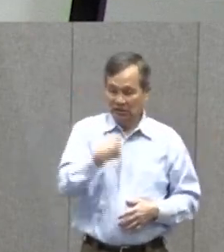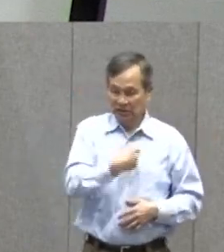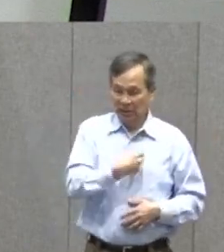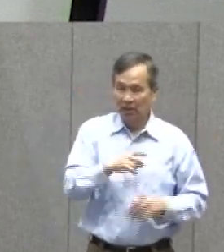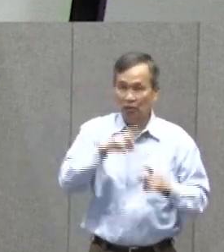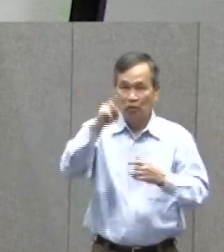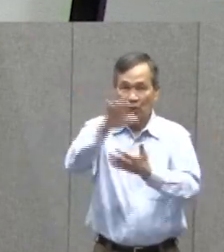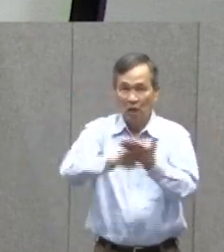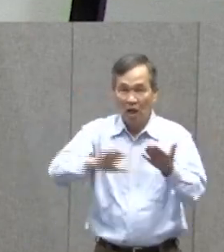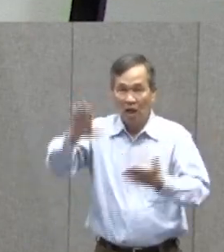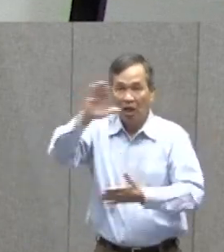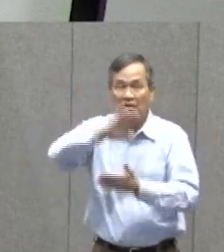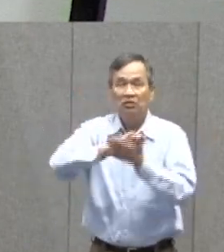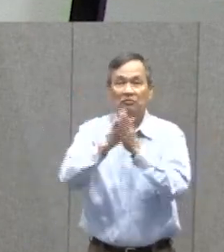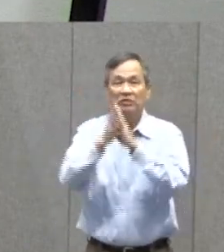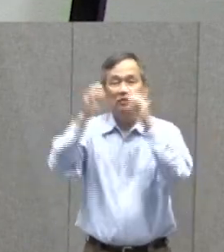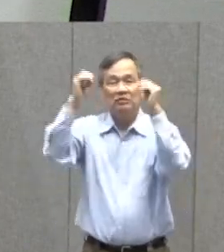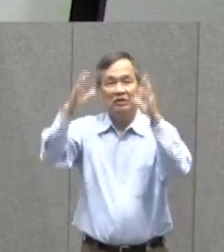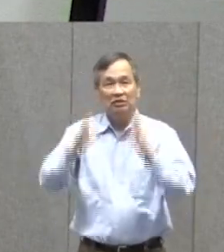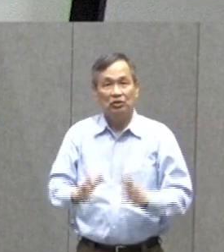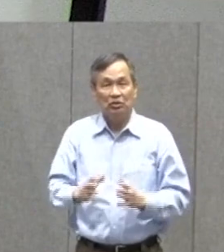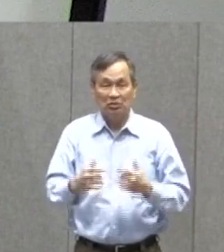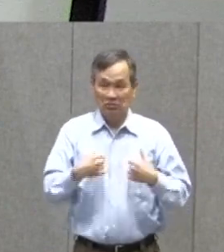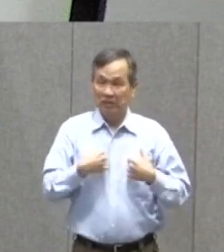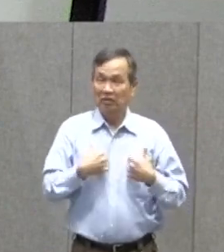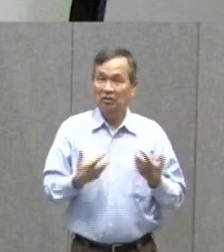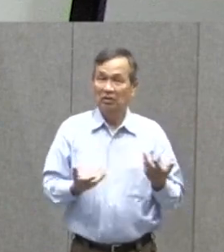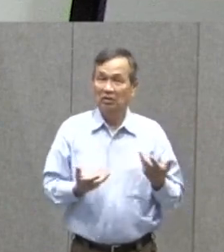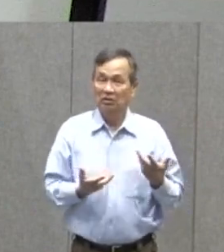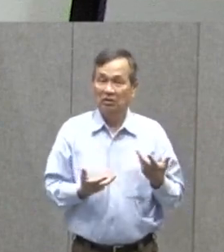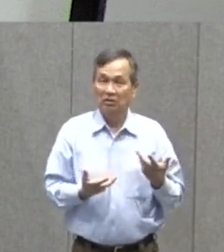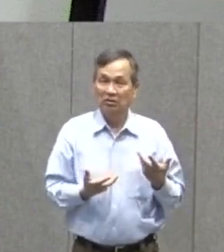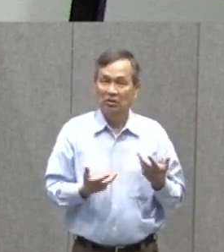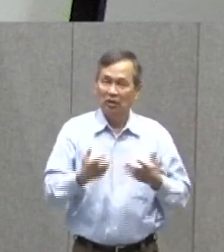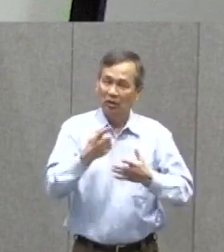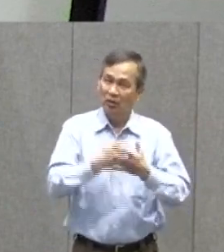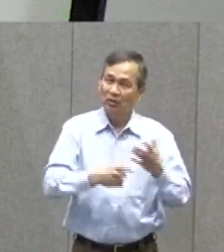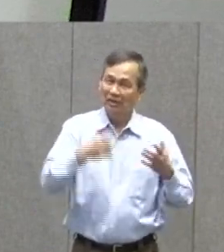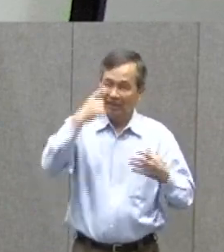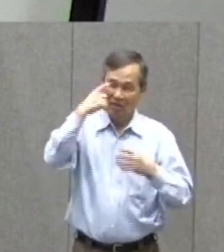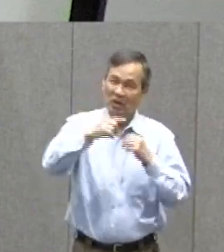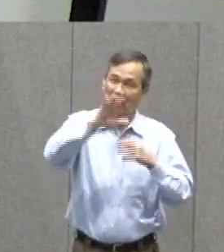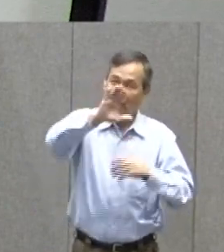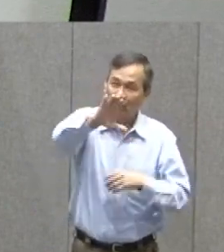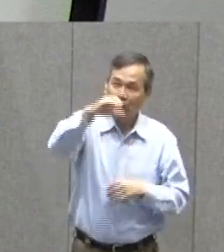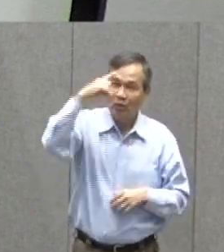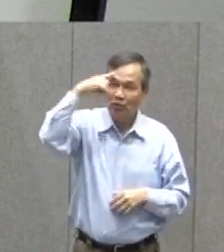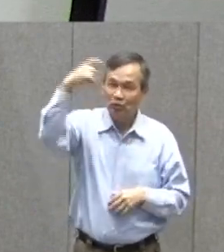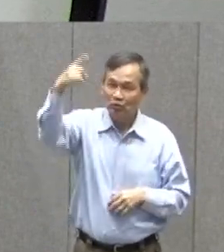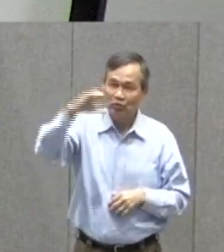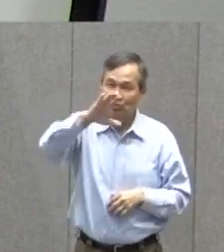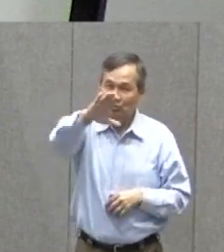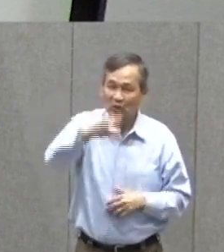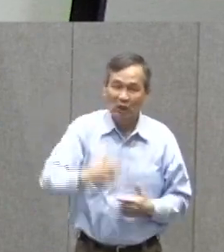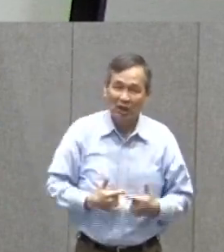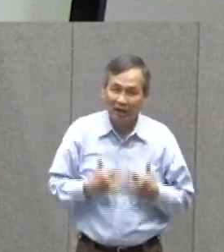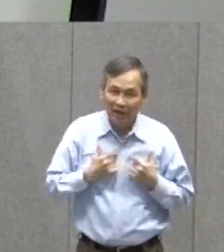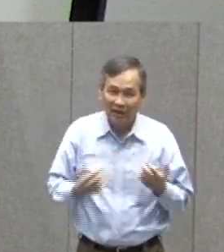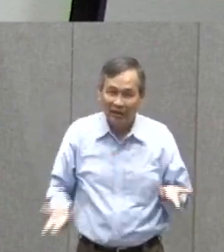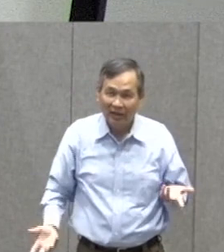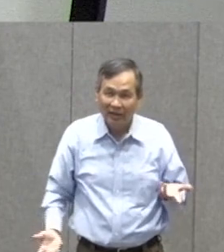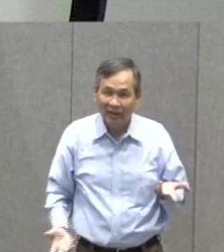myself. And so what do you dream of your new life? Think about that. Or perhaps